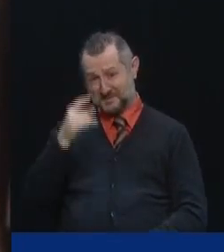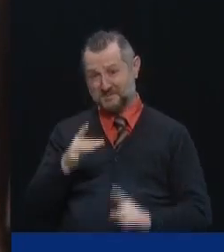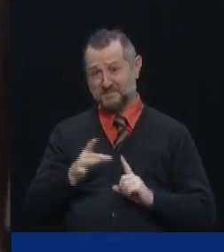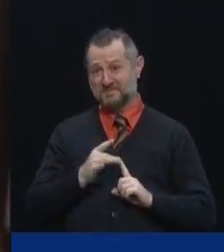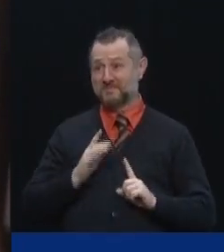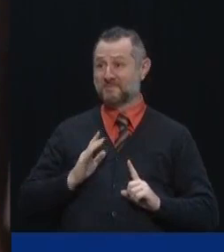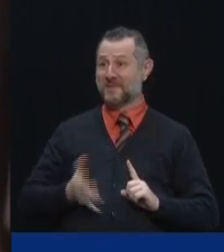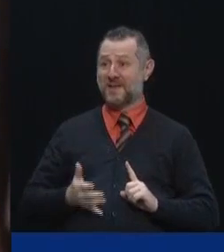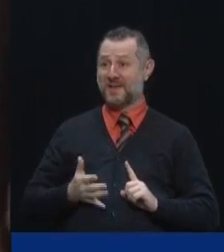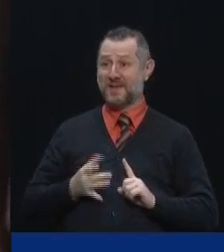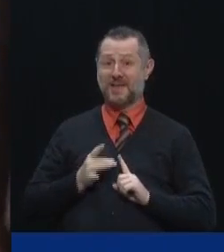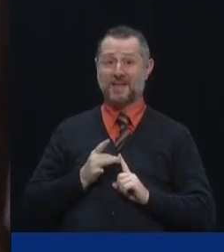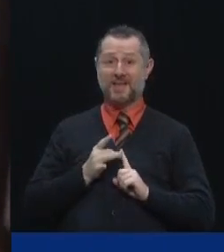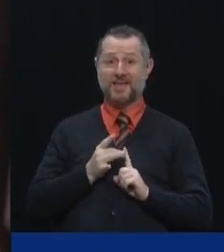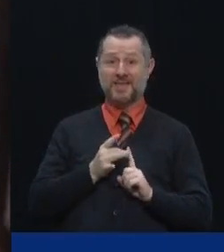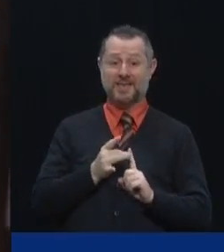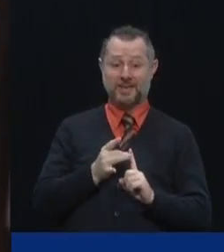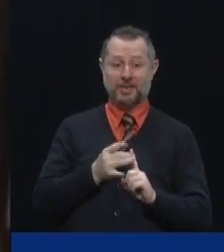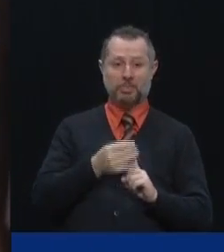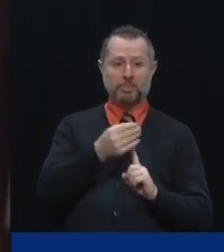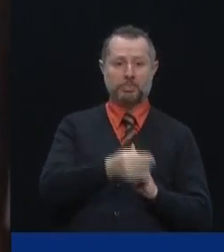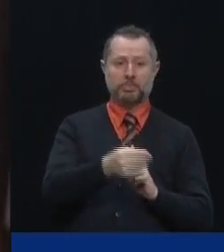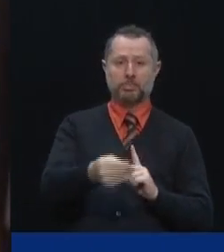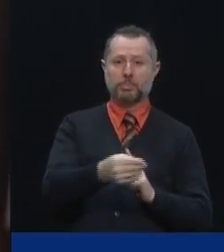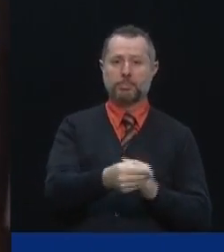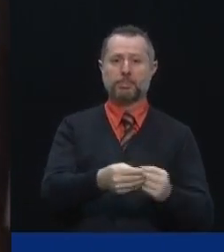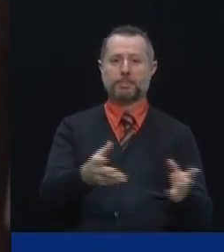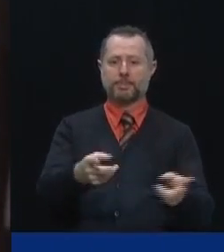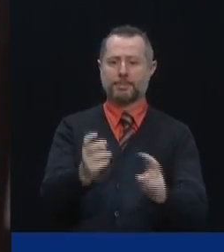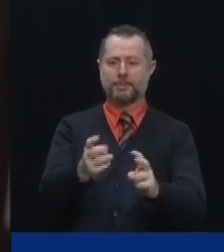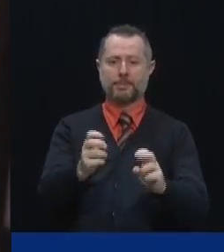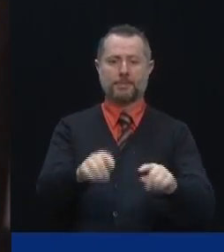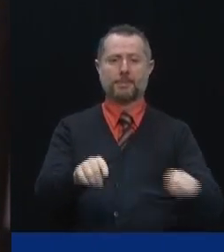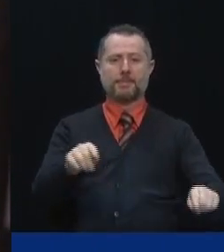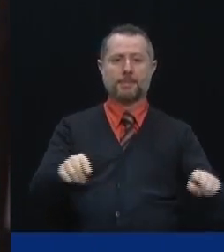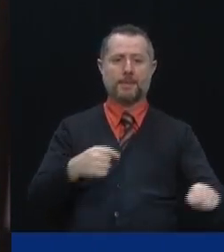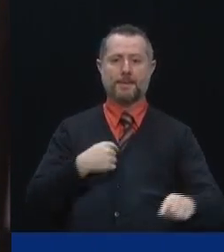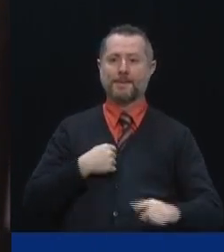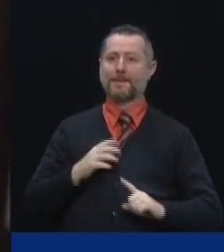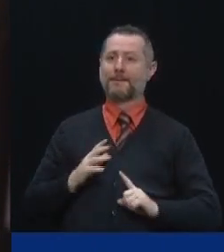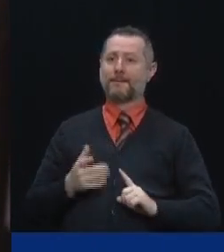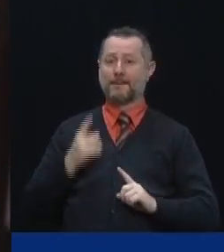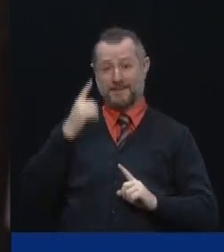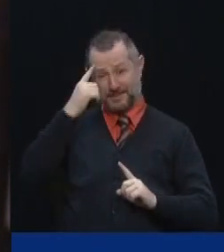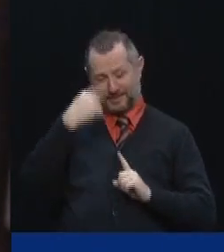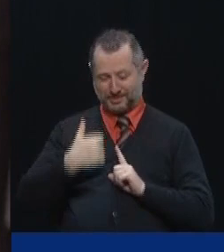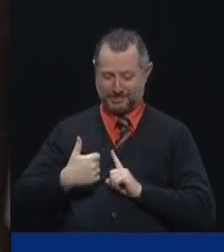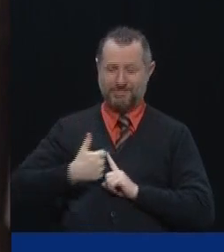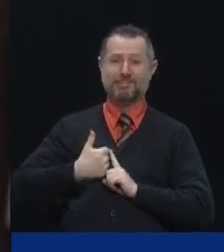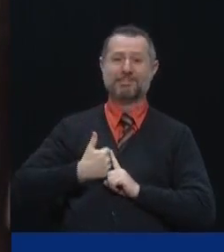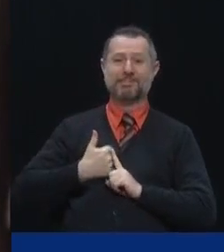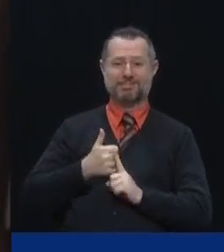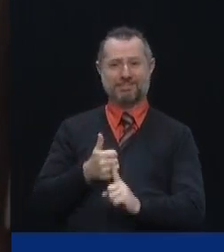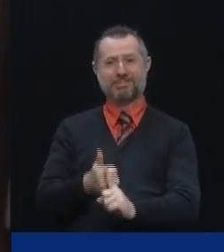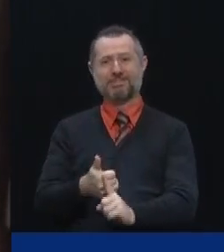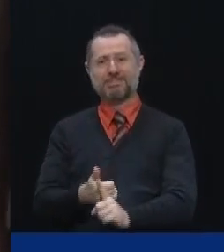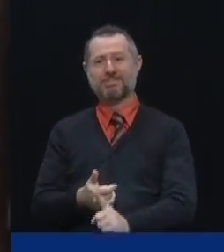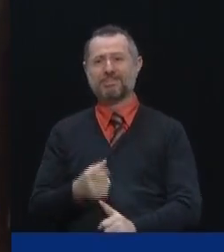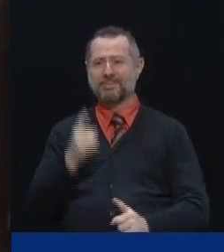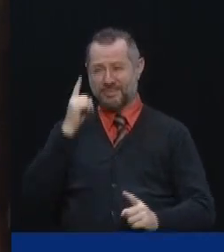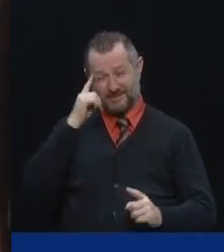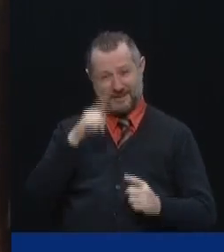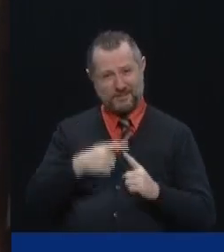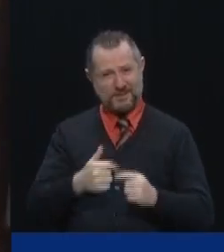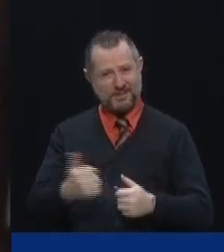not a superhero. So don't just think about yourself. Think about other people. Second theory